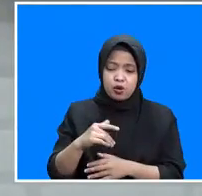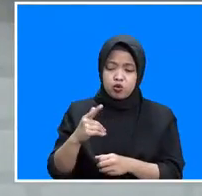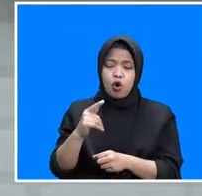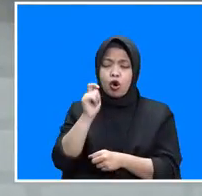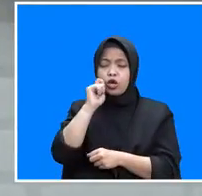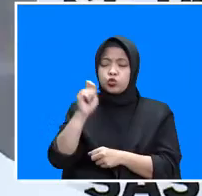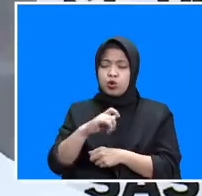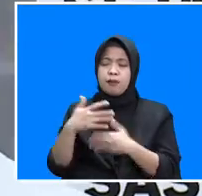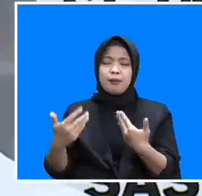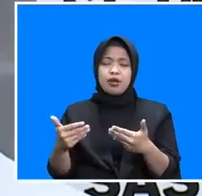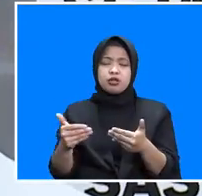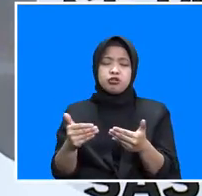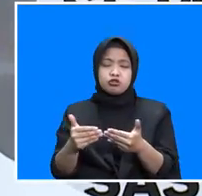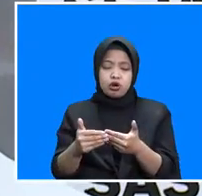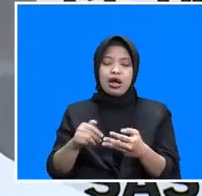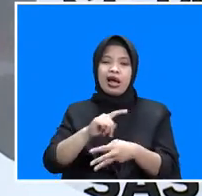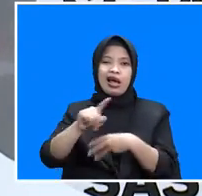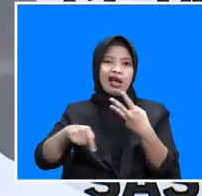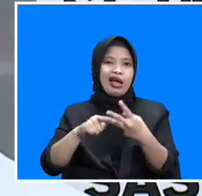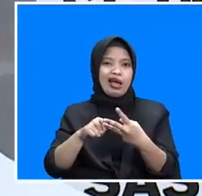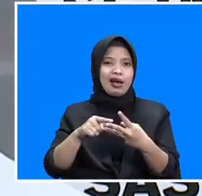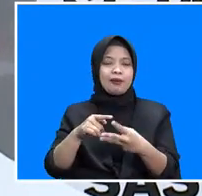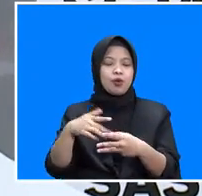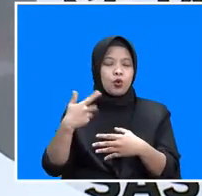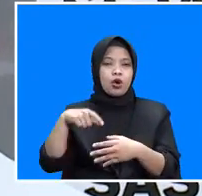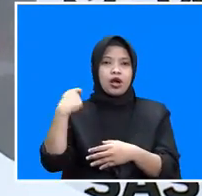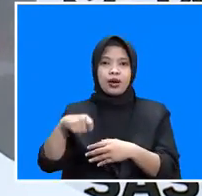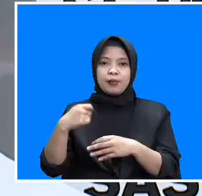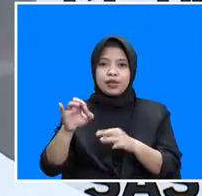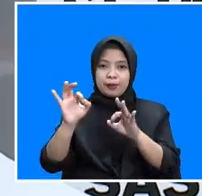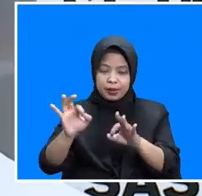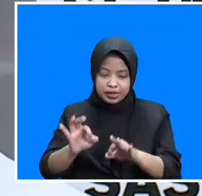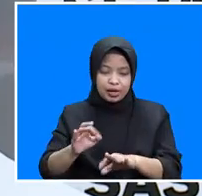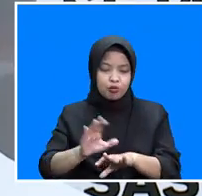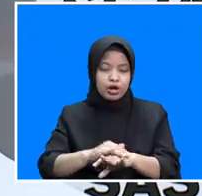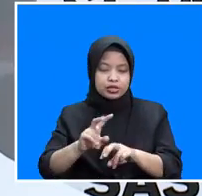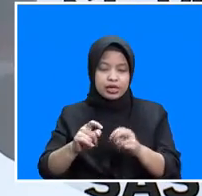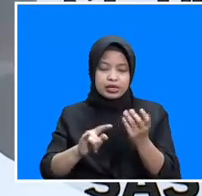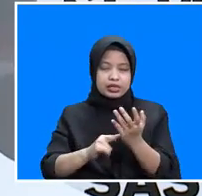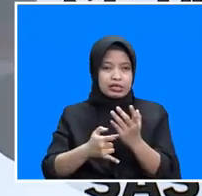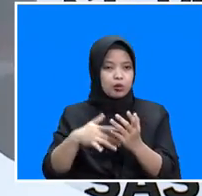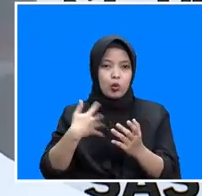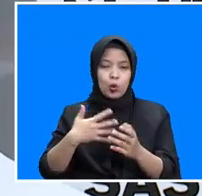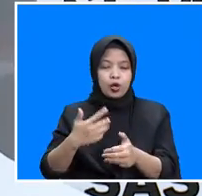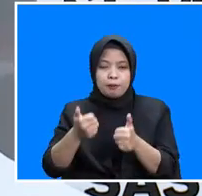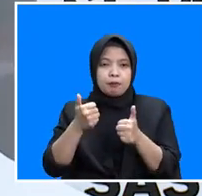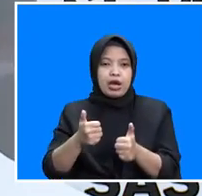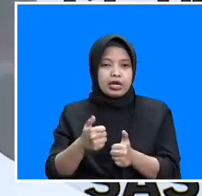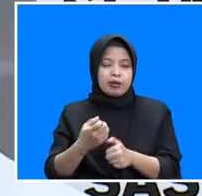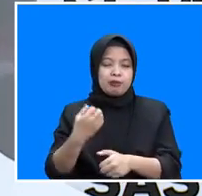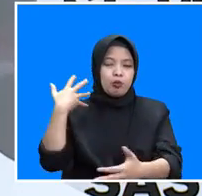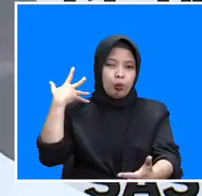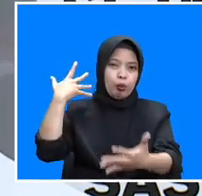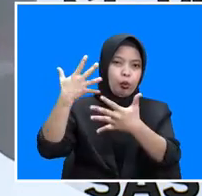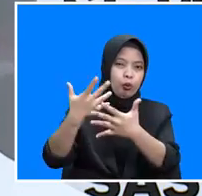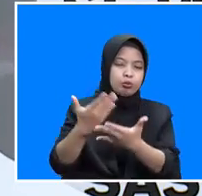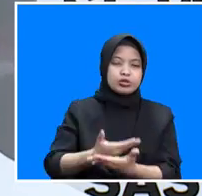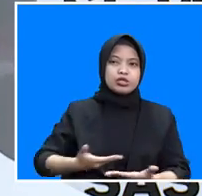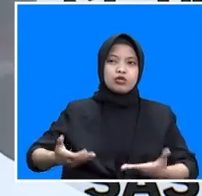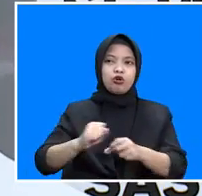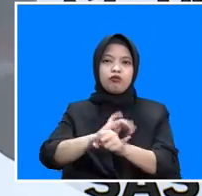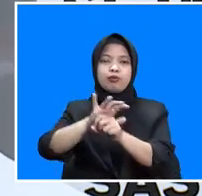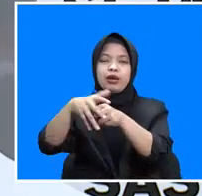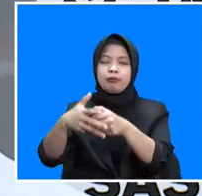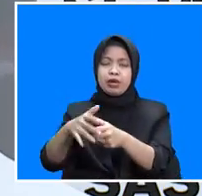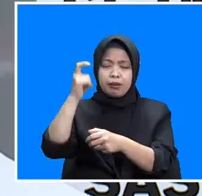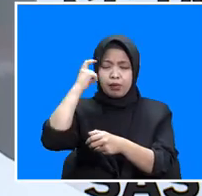impressive, the work that has happened over the last couple of years due to the pandemic. And so UNICEF has been very proud to be